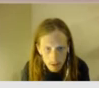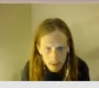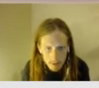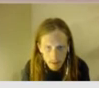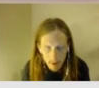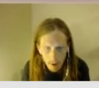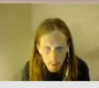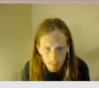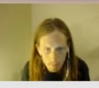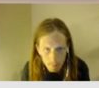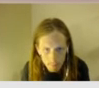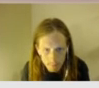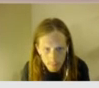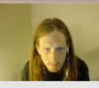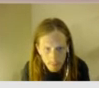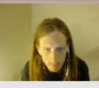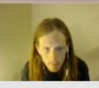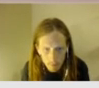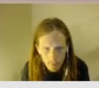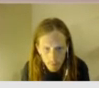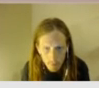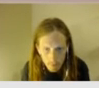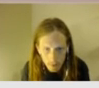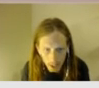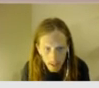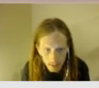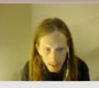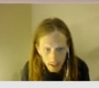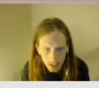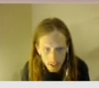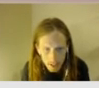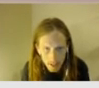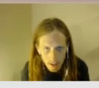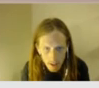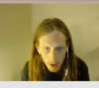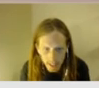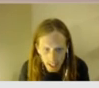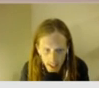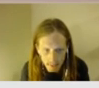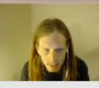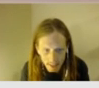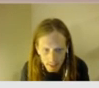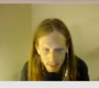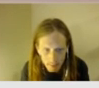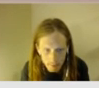lessons I could be learning if they're interacting with other kids, you know, in the real world. Yeah. And yeah, so, sure.